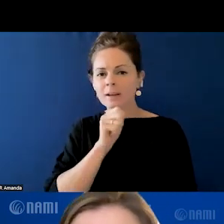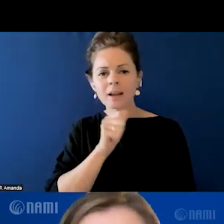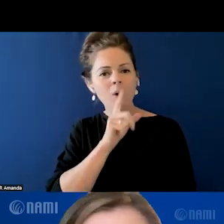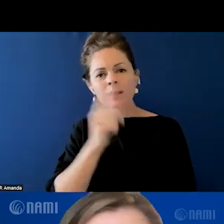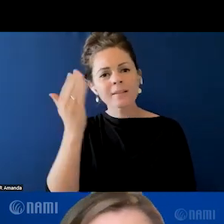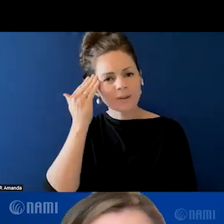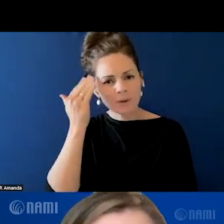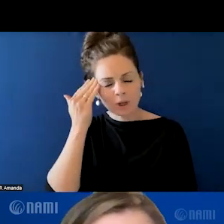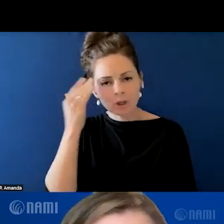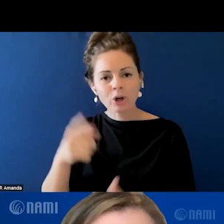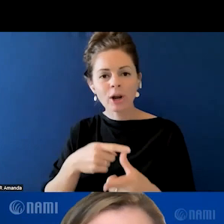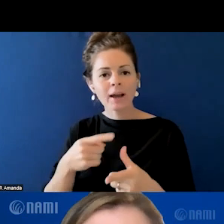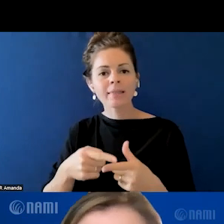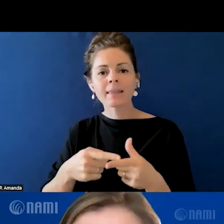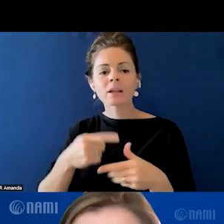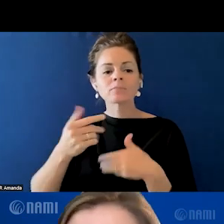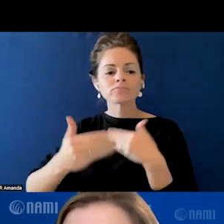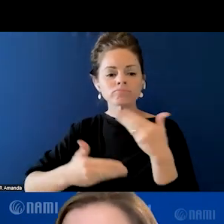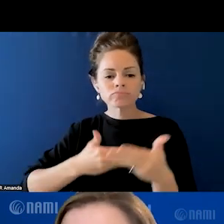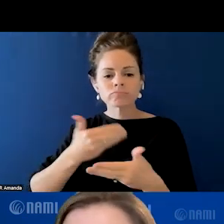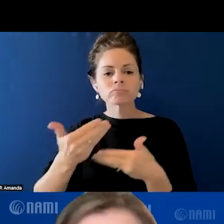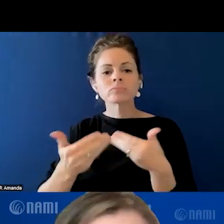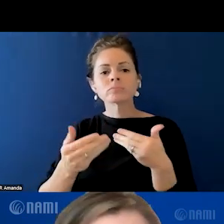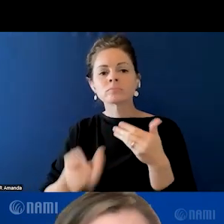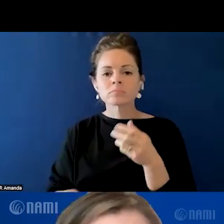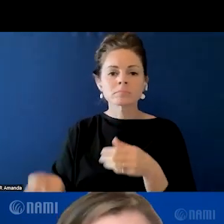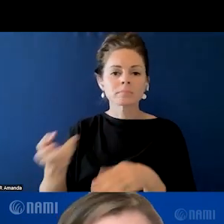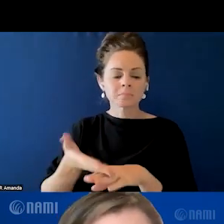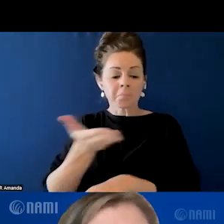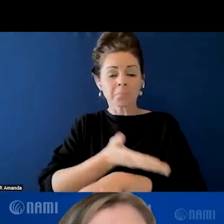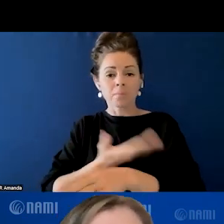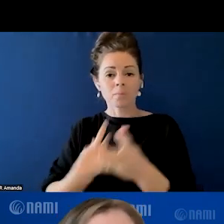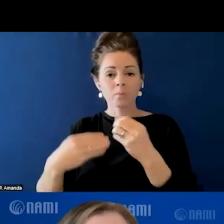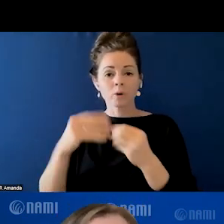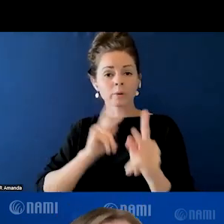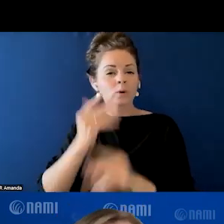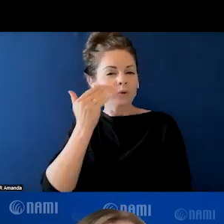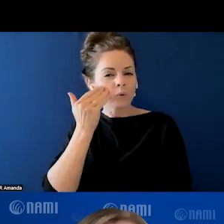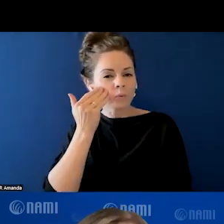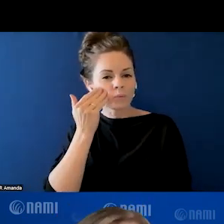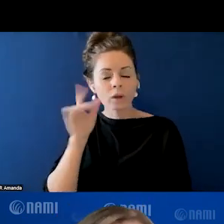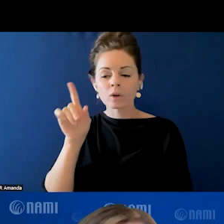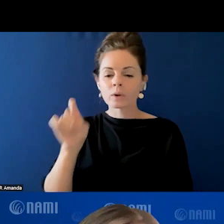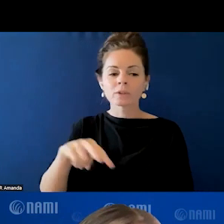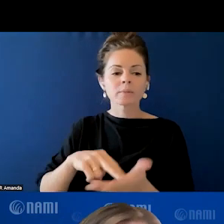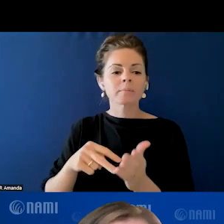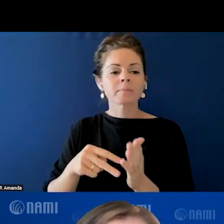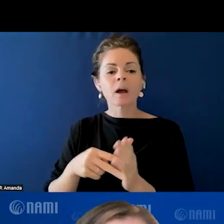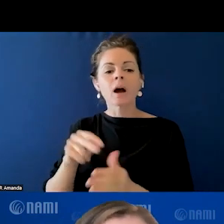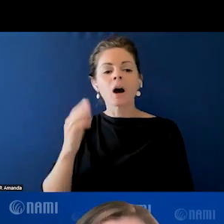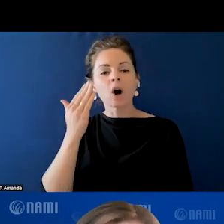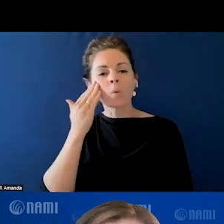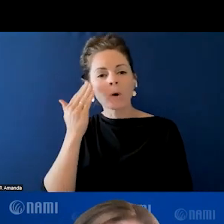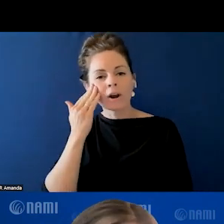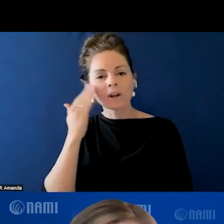over time, we've seen a good jump. Now, a lot of questions we often get: what does awareness, the dark blue line,